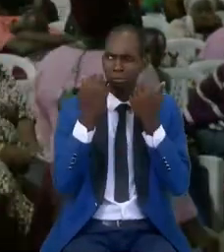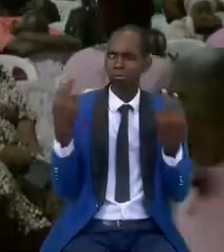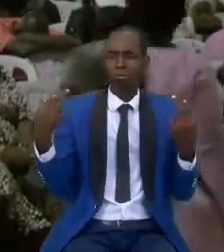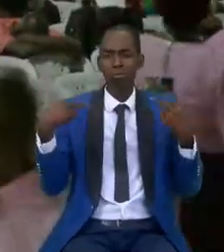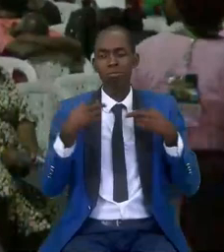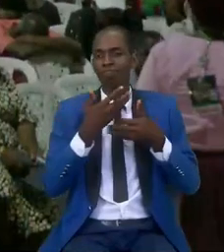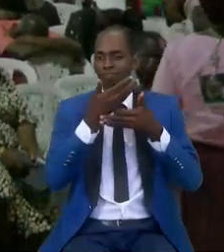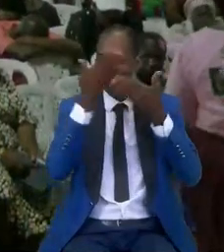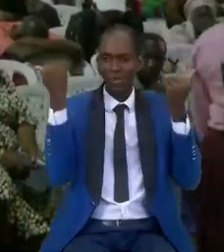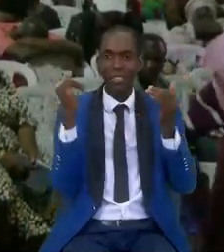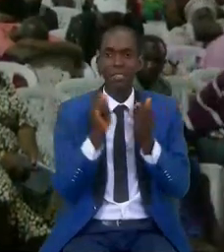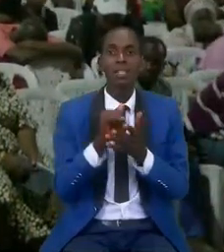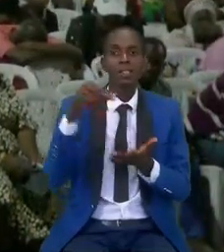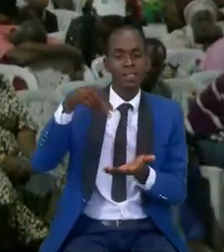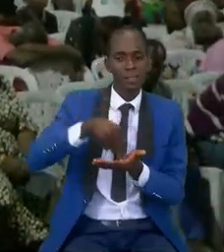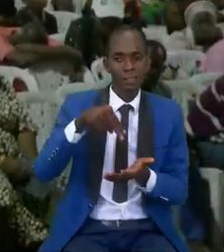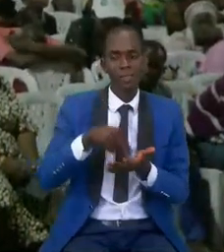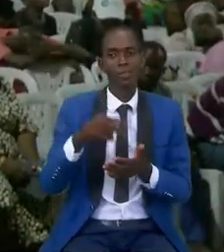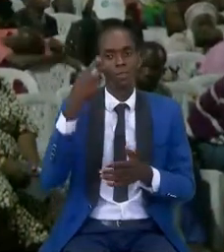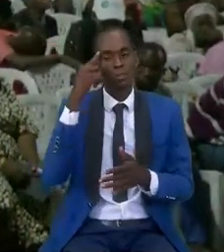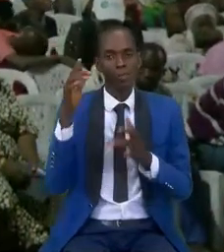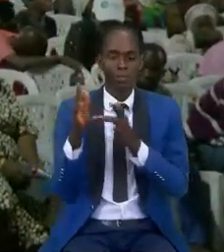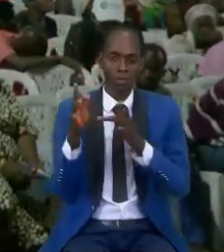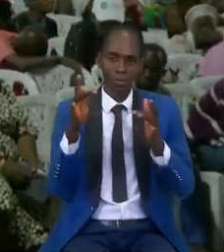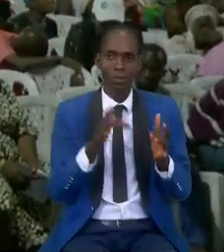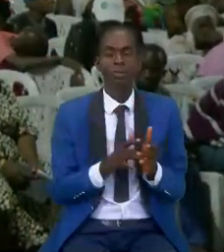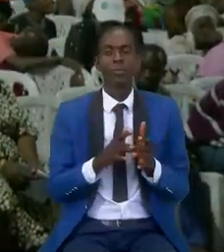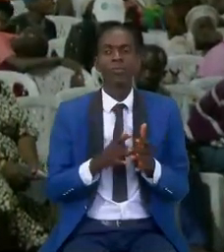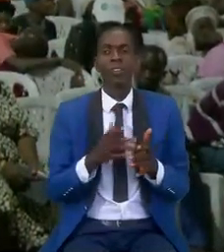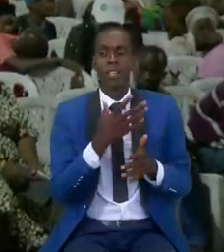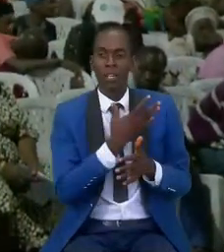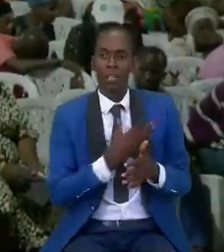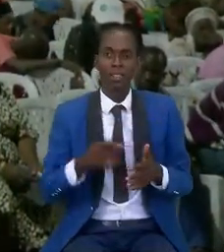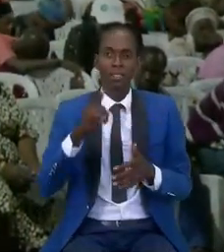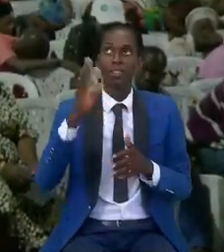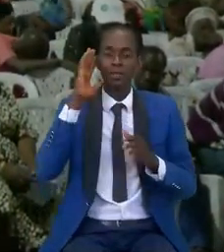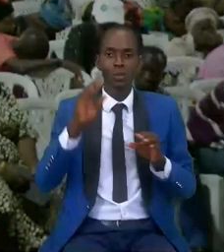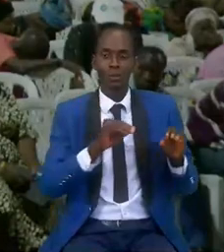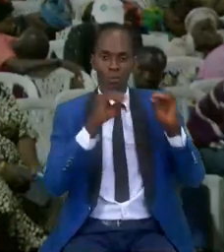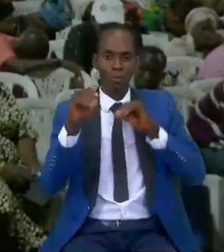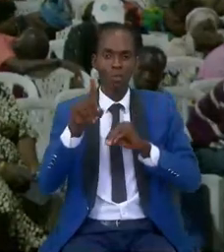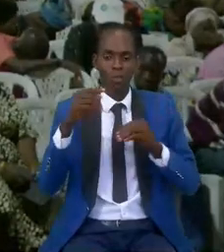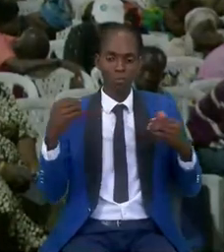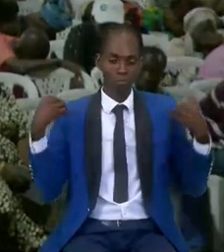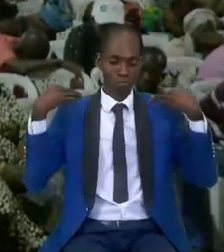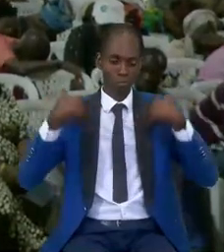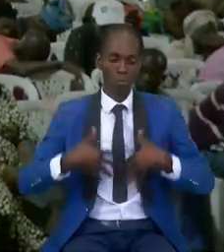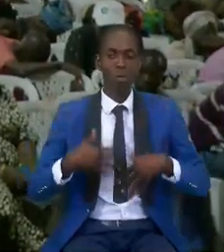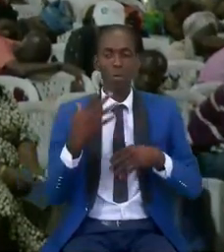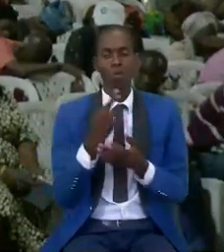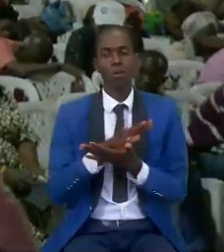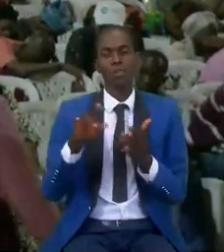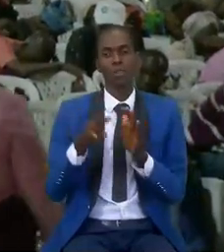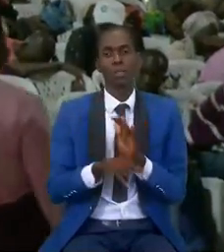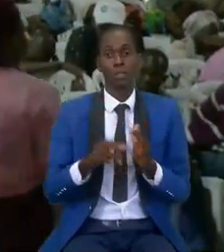gamete of righteousness from now on stand up with your hungries the Lord bless you there and the Lord give you